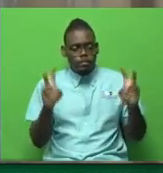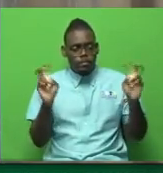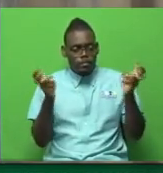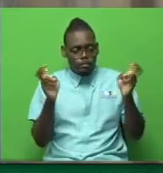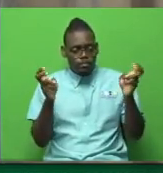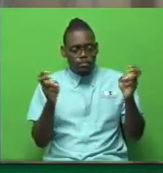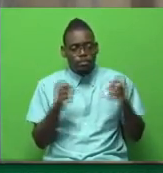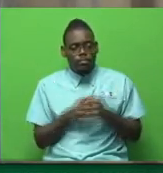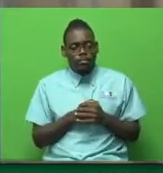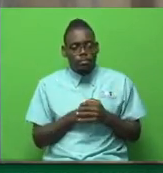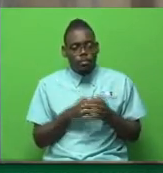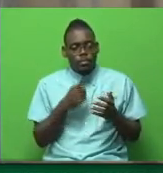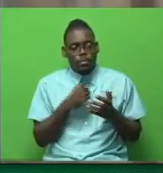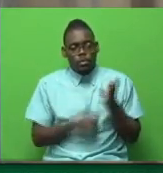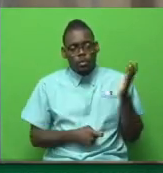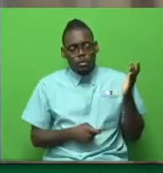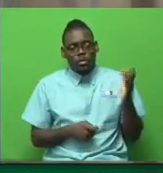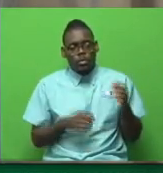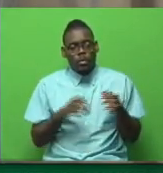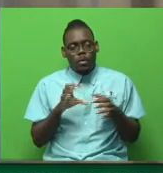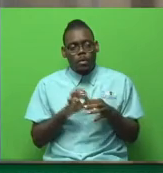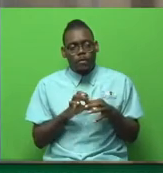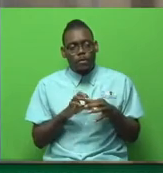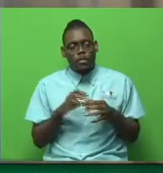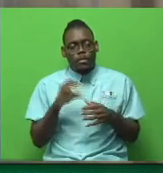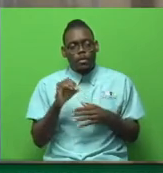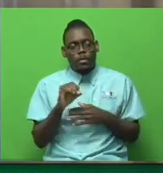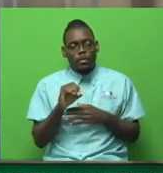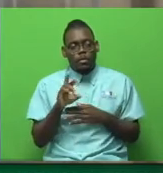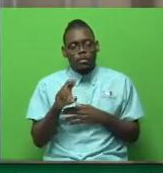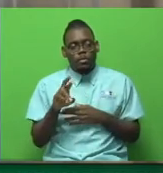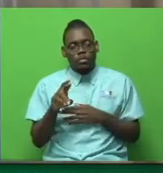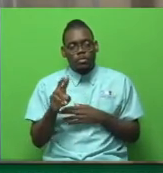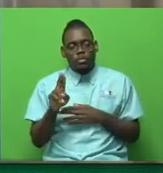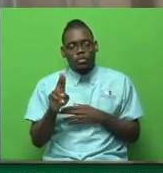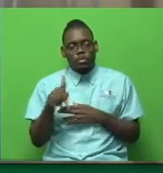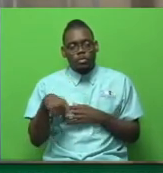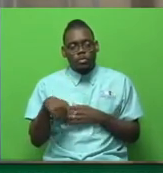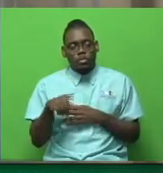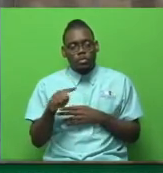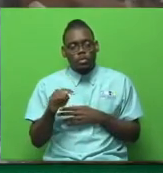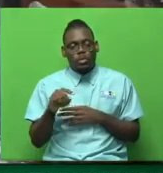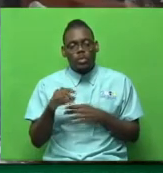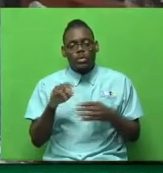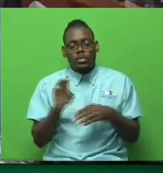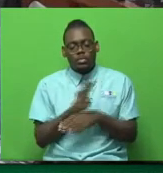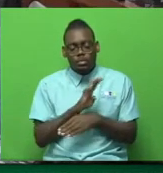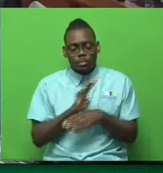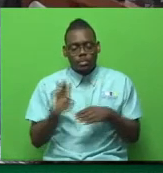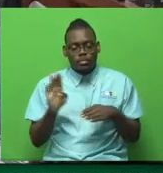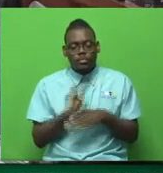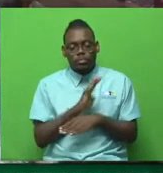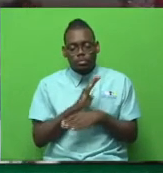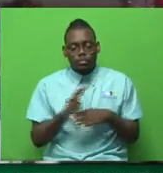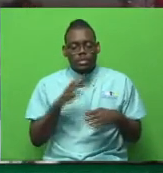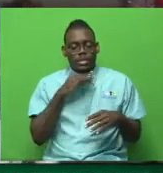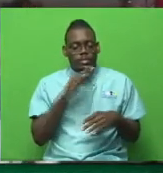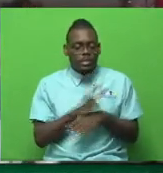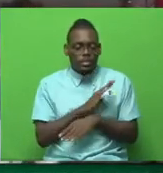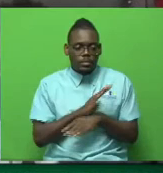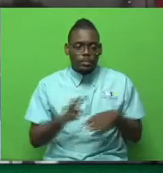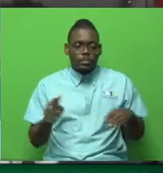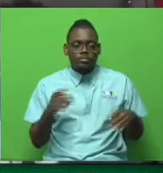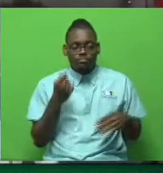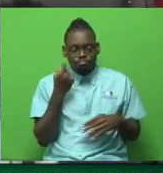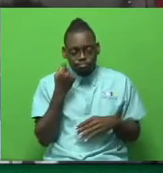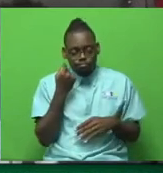corruption and I'm quoting open quotation the cost of power um what you have to understand and I I think we've said it yeah